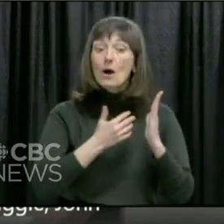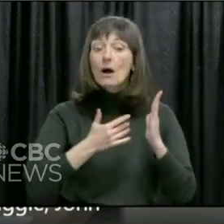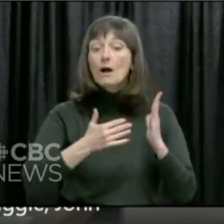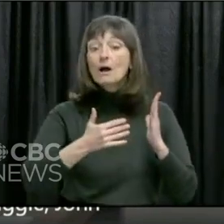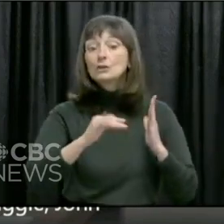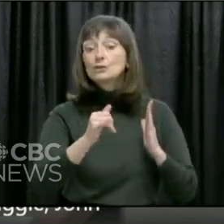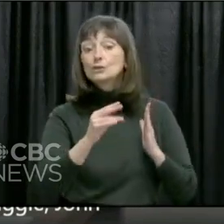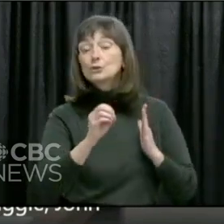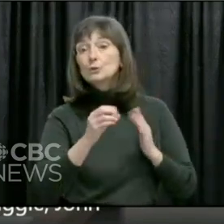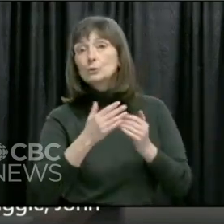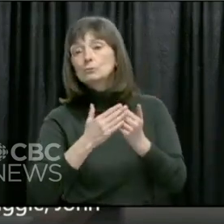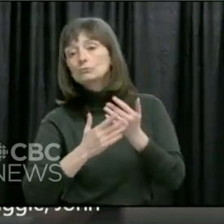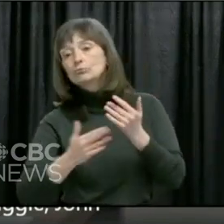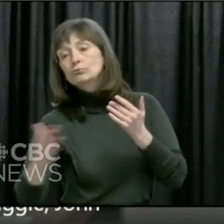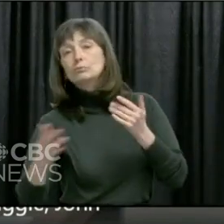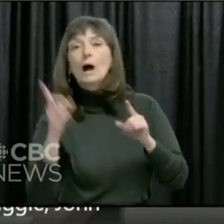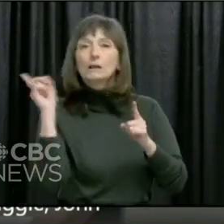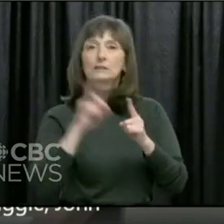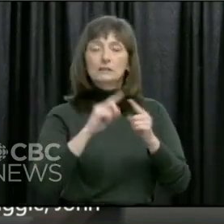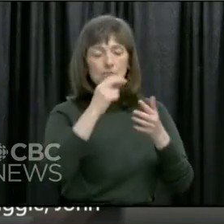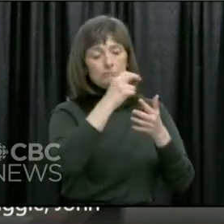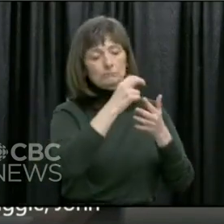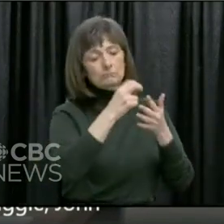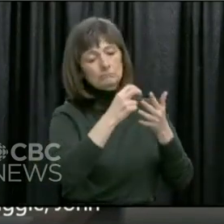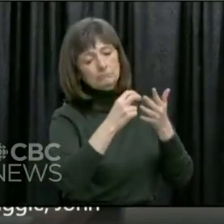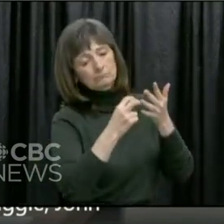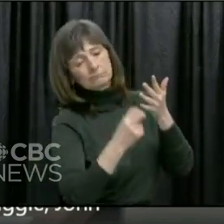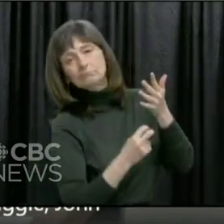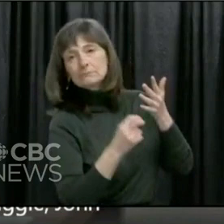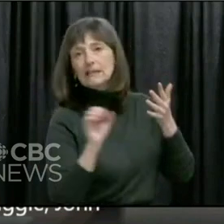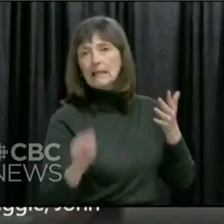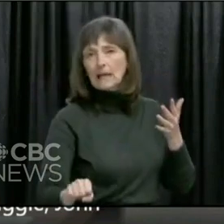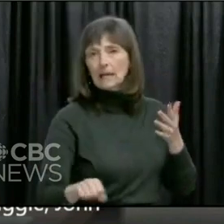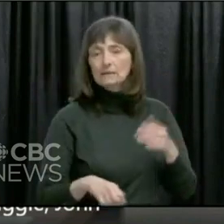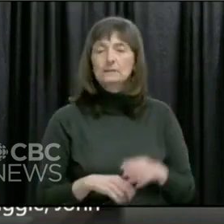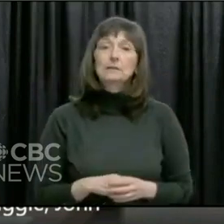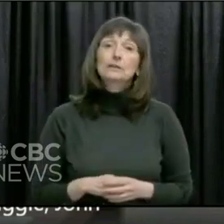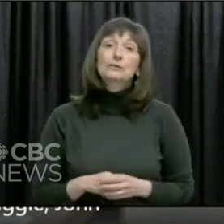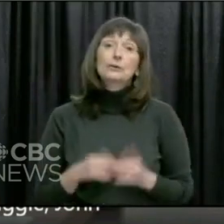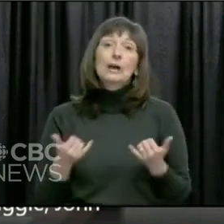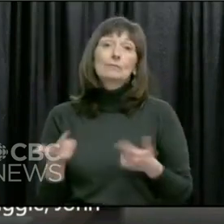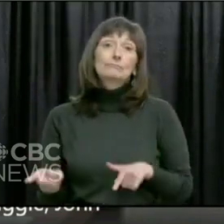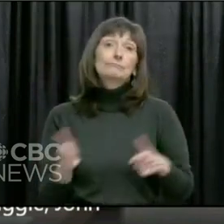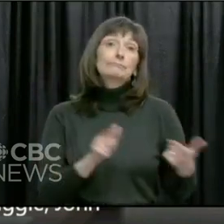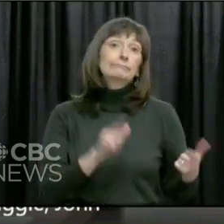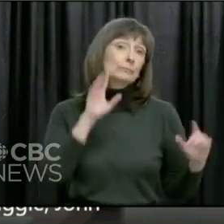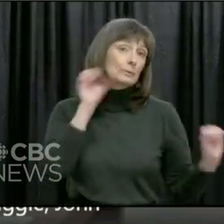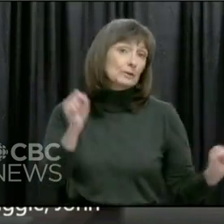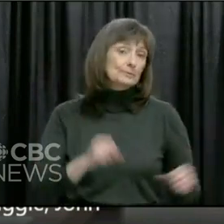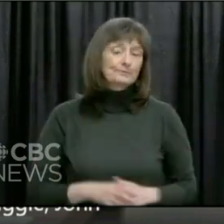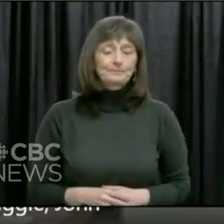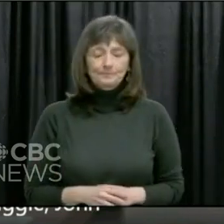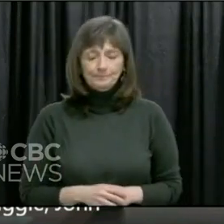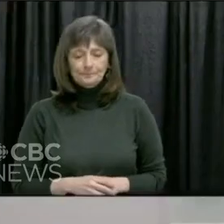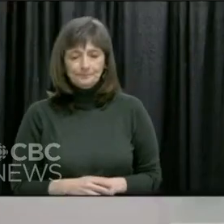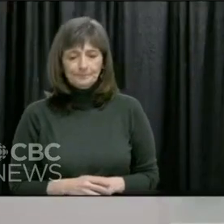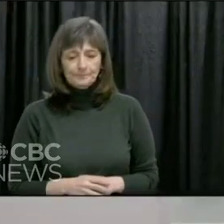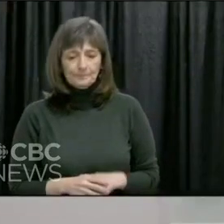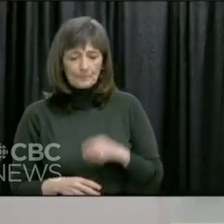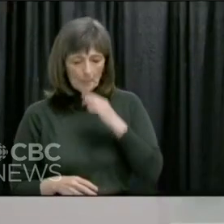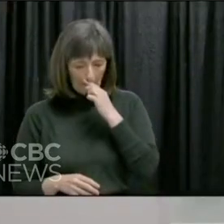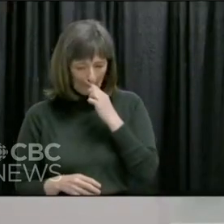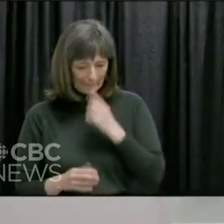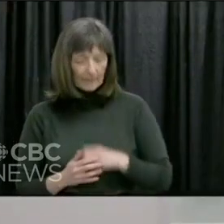June and through these various levels. So with that, Premier, I'll hand it back to you, sir. Thank